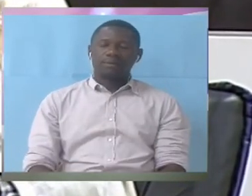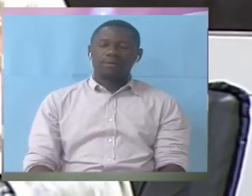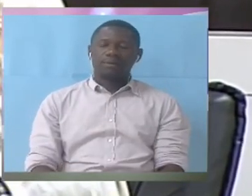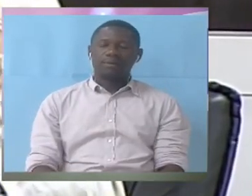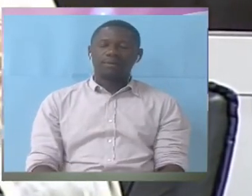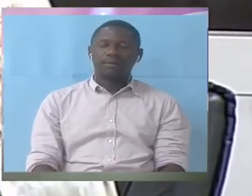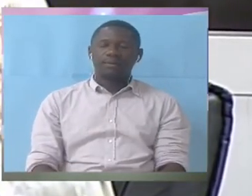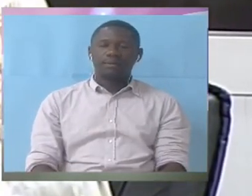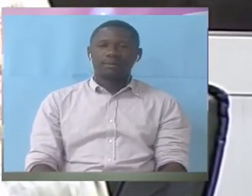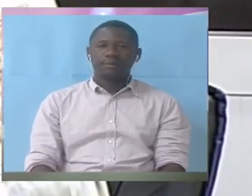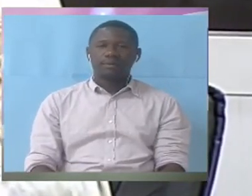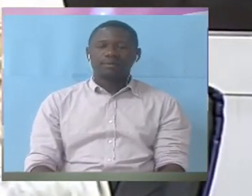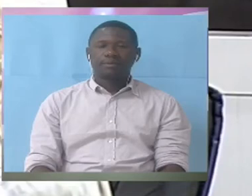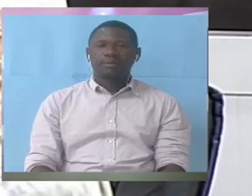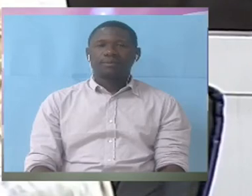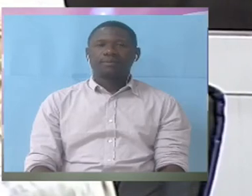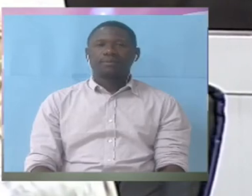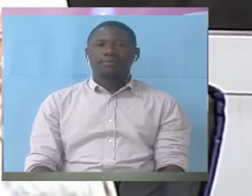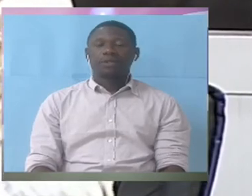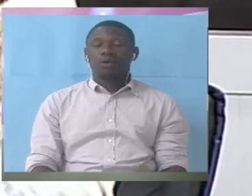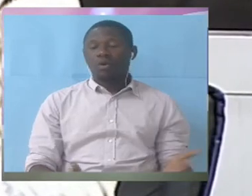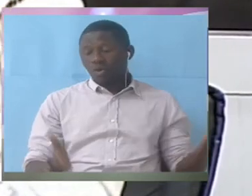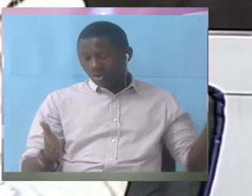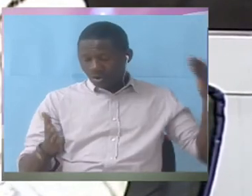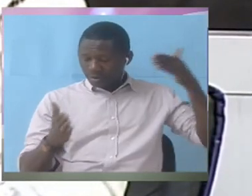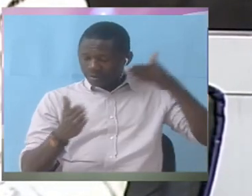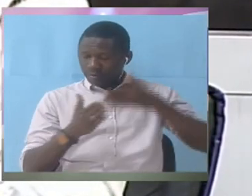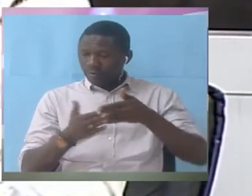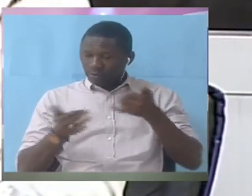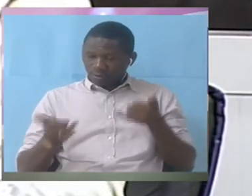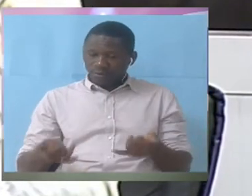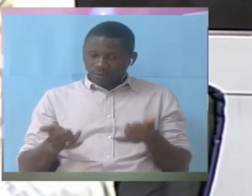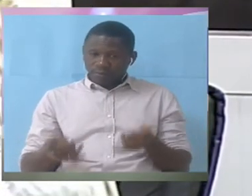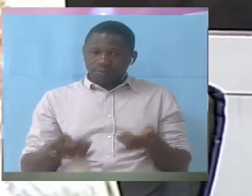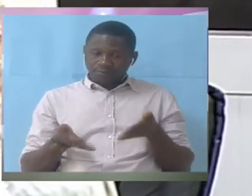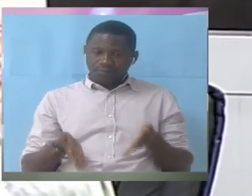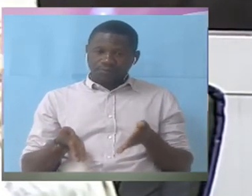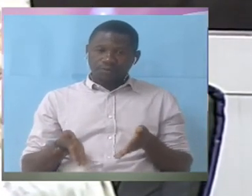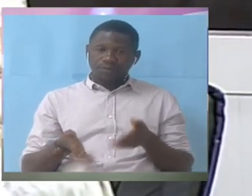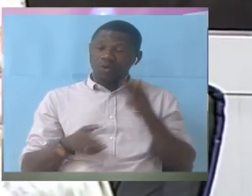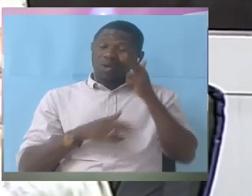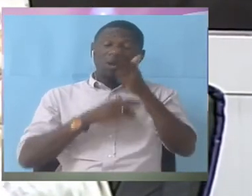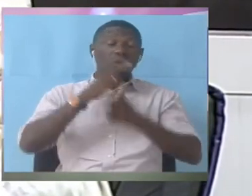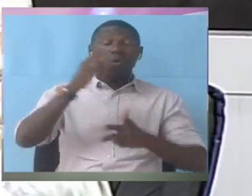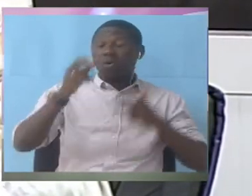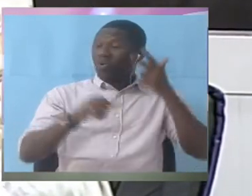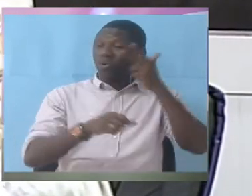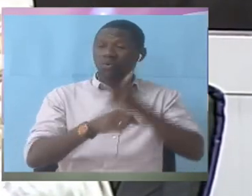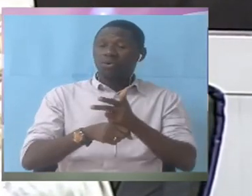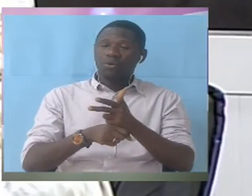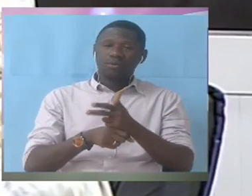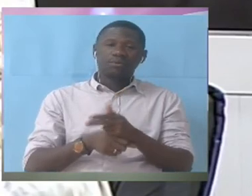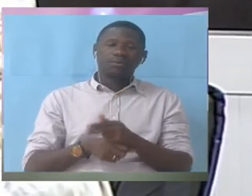ju du law torop. And up to today. Bé jamono yuñ tollu ni tay. Worldwide.